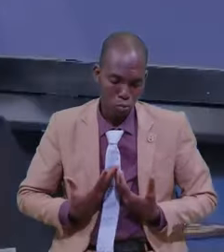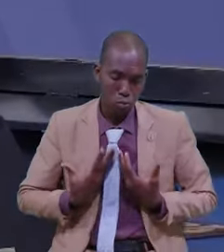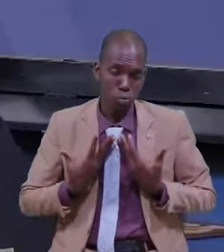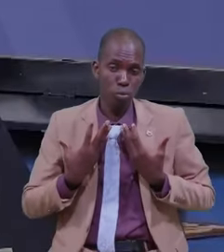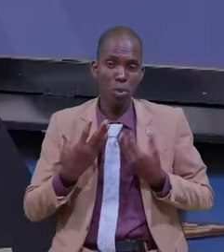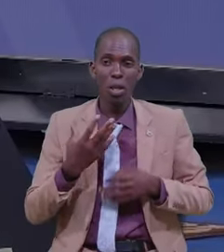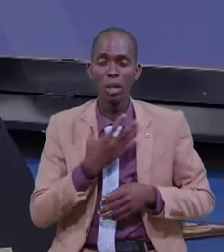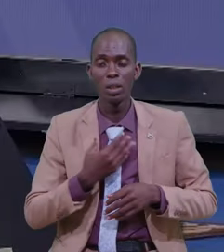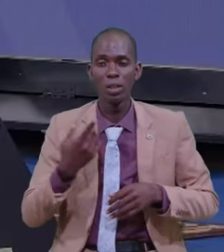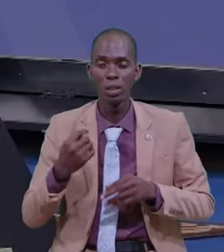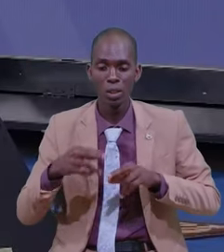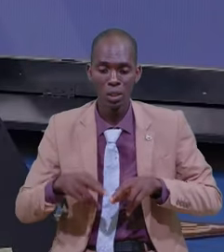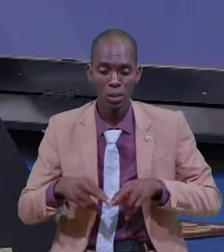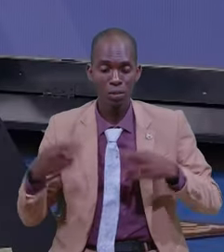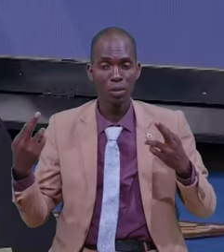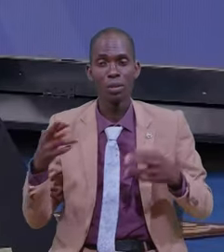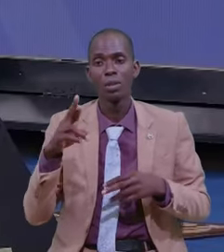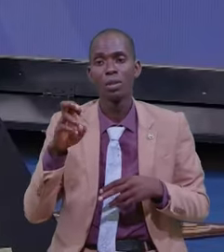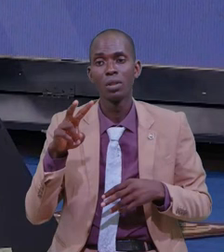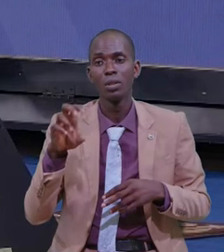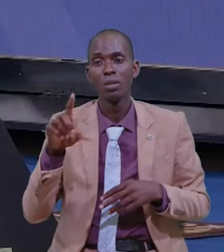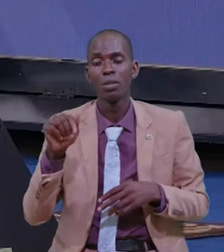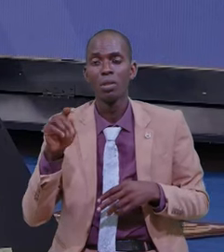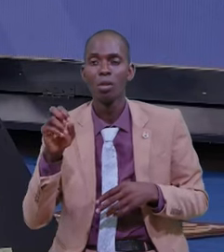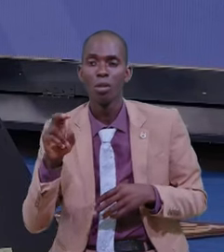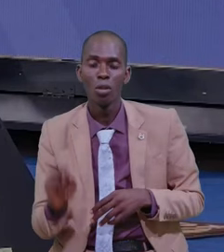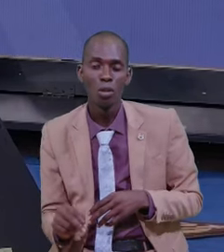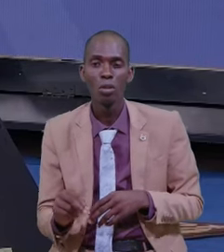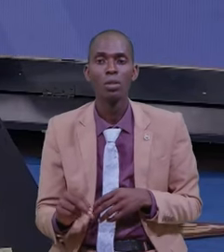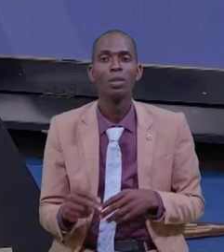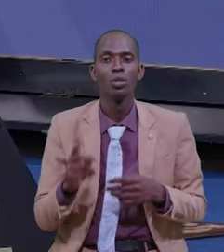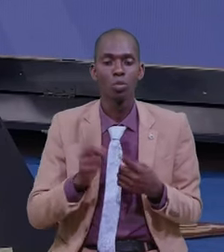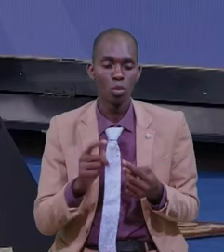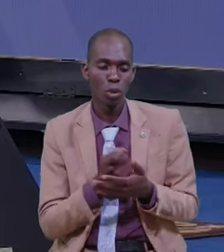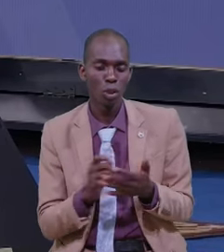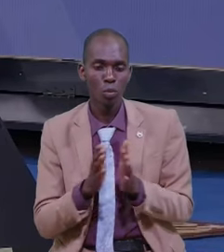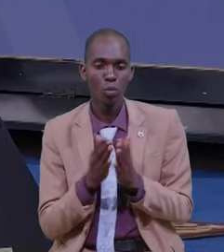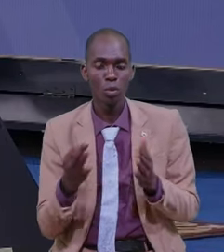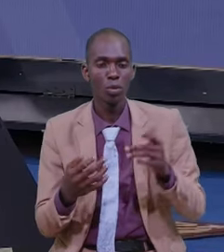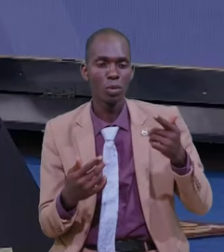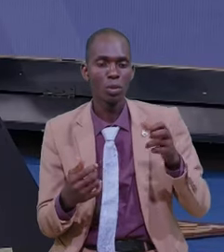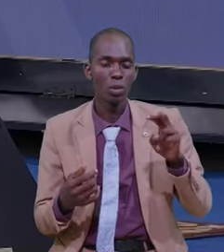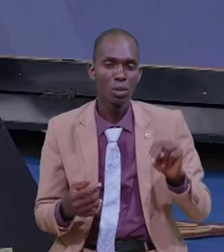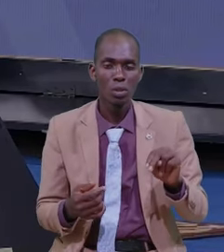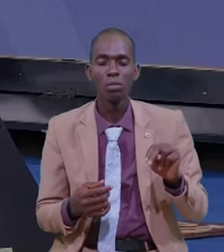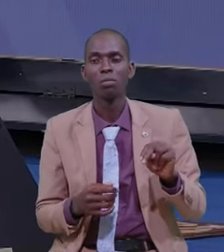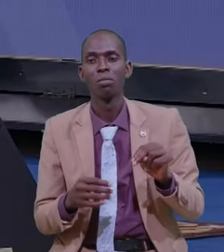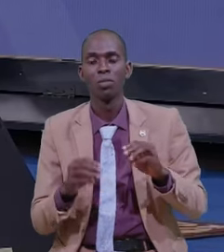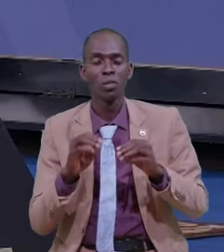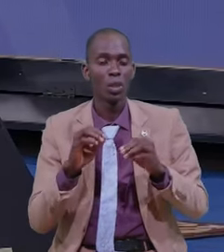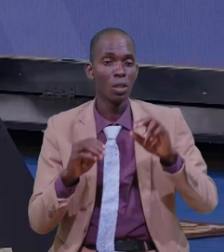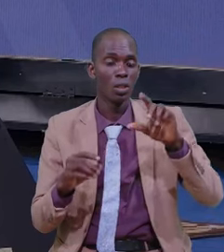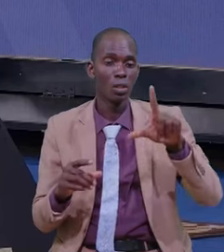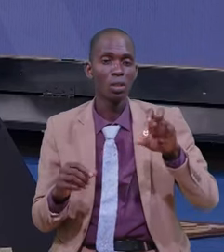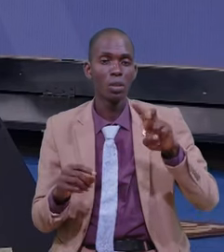revelation to write Genesis, Exodus, Leviticus, Numbers, Deuteronomy,